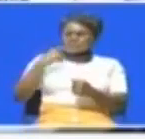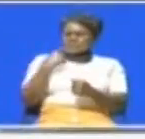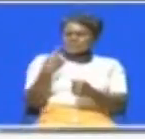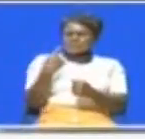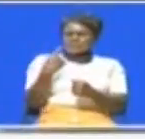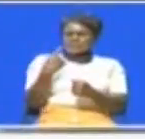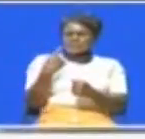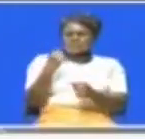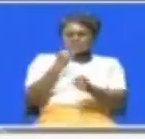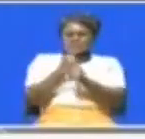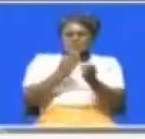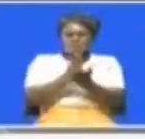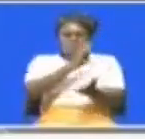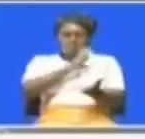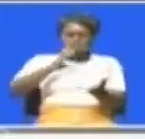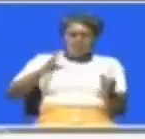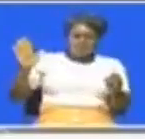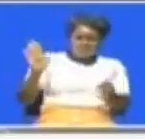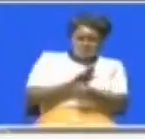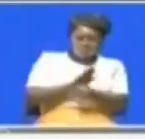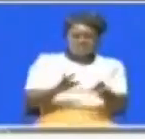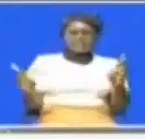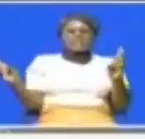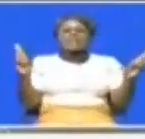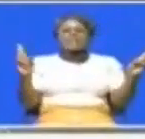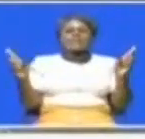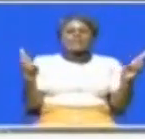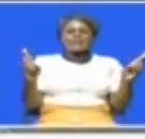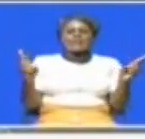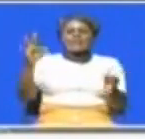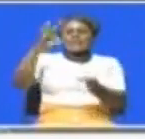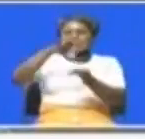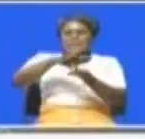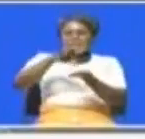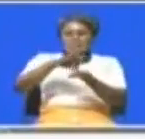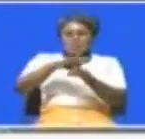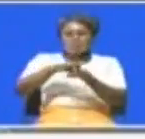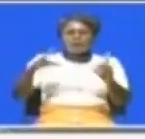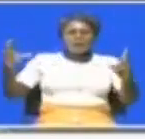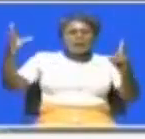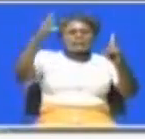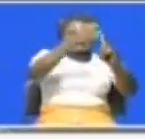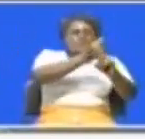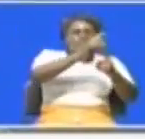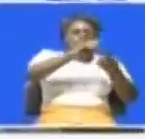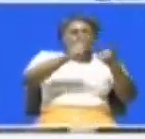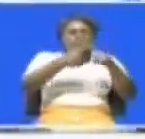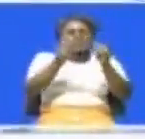said will ensure the commission is fully prepared to deliver an election that meets the standard set by the Supreme